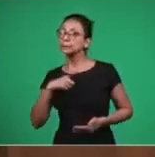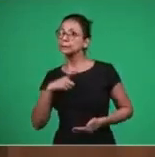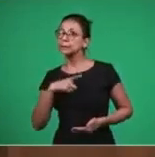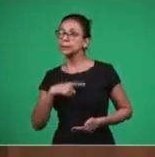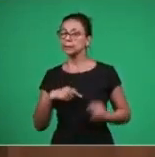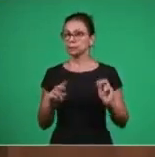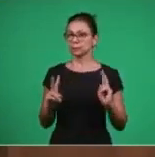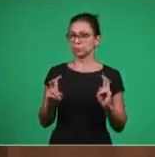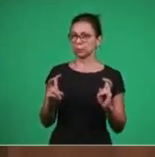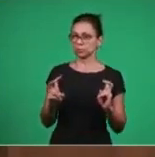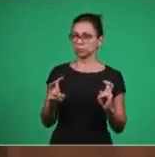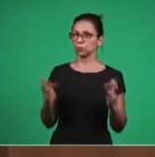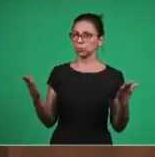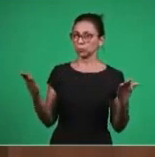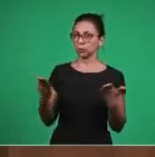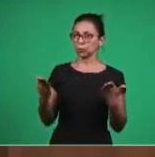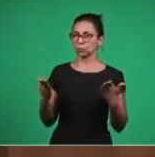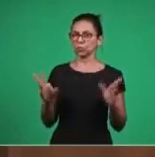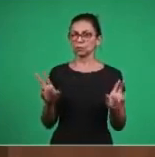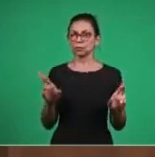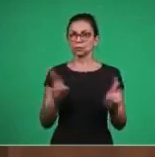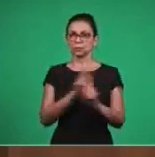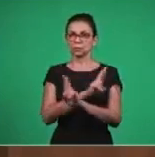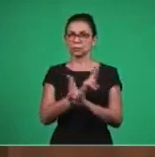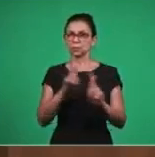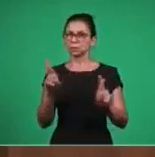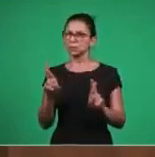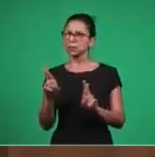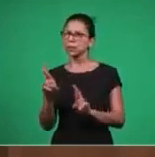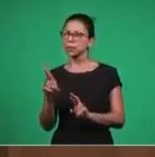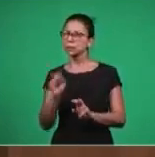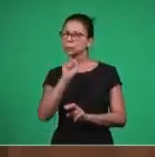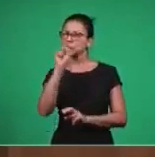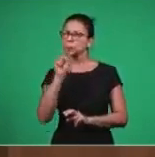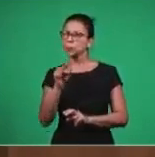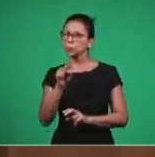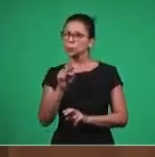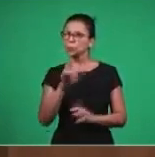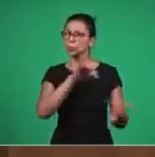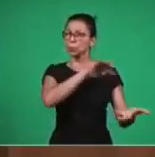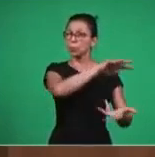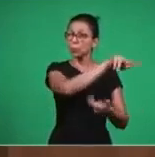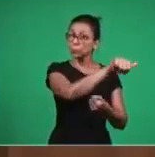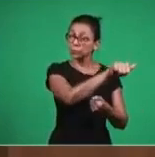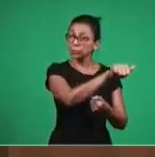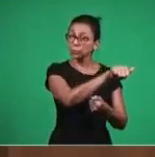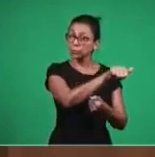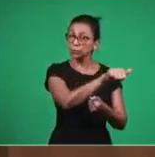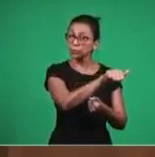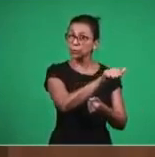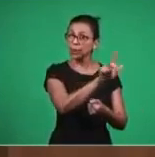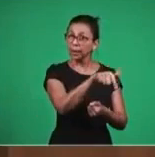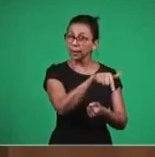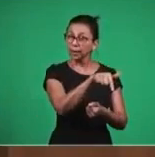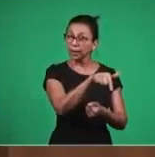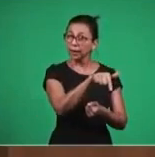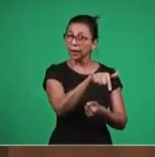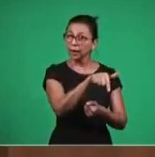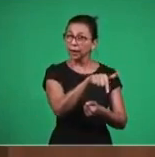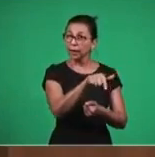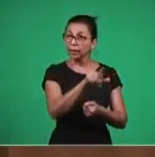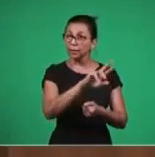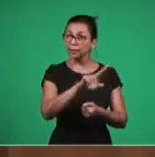topic that we're going to deal with is related to the world. This is a warning to the world, not to the